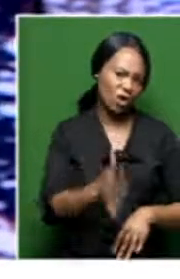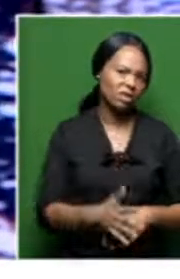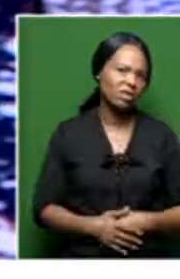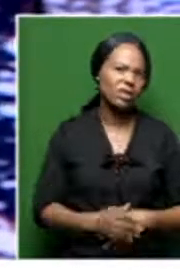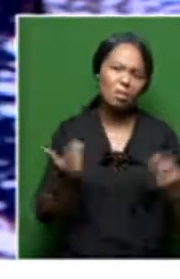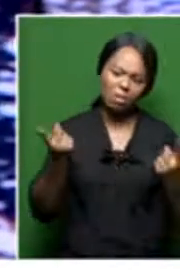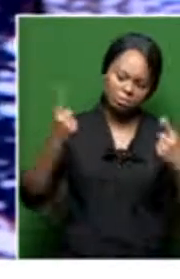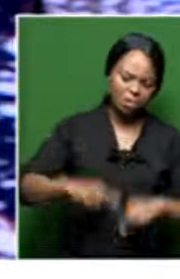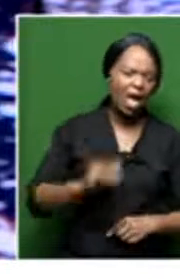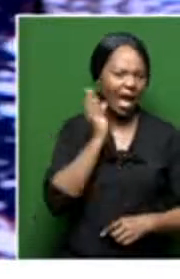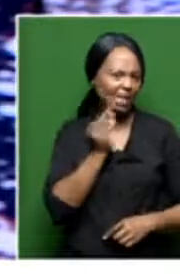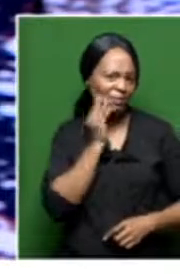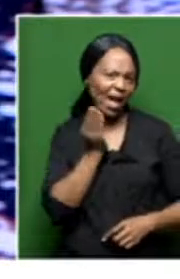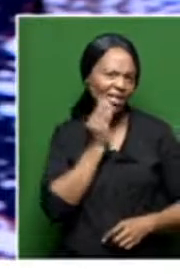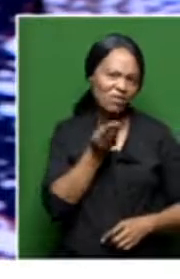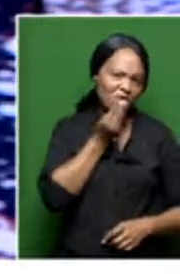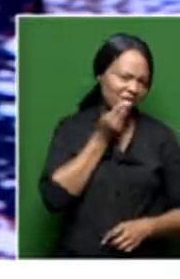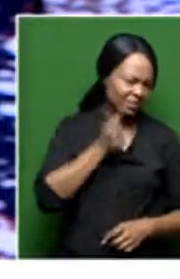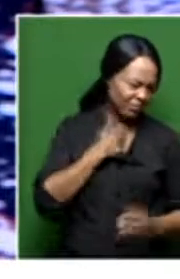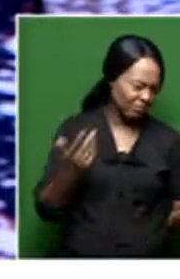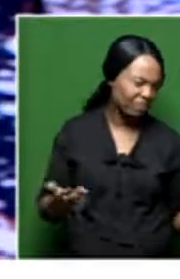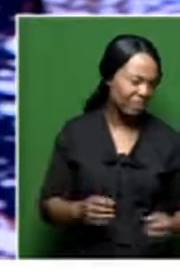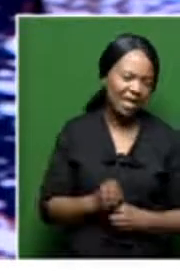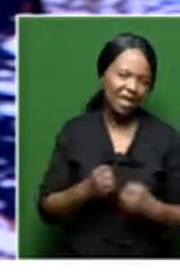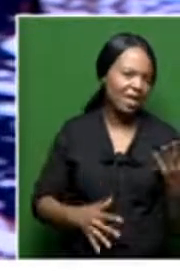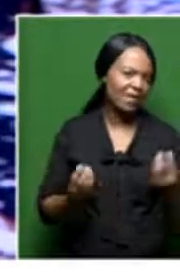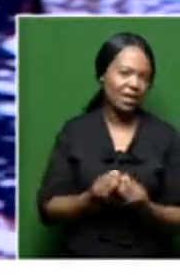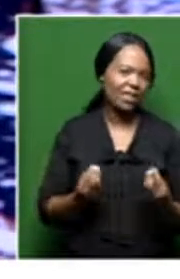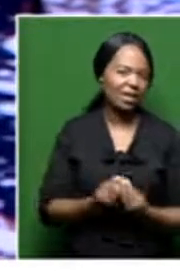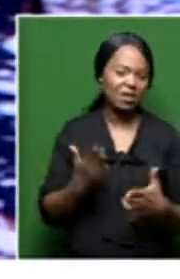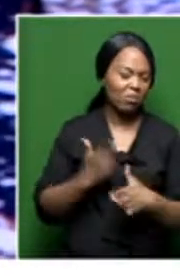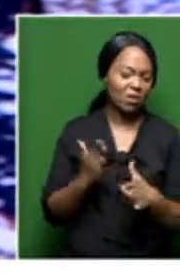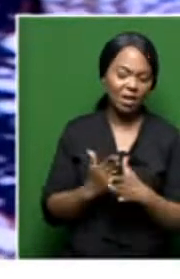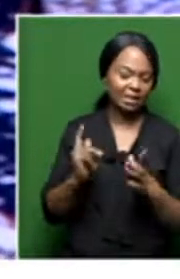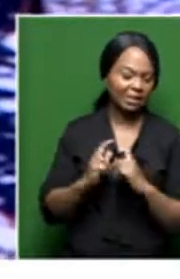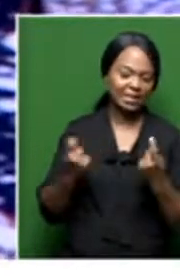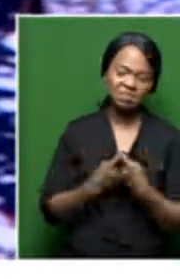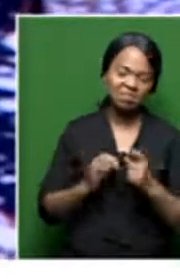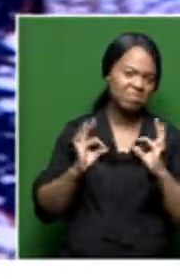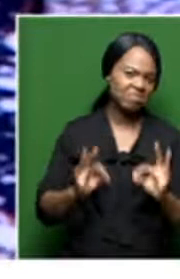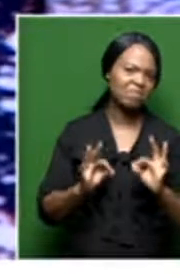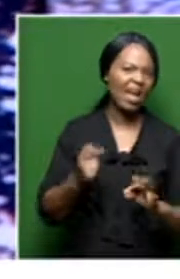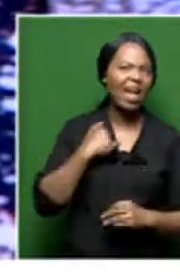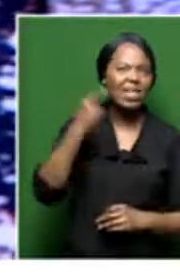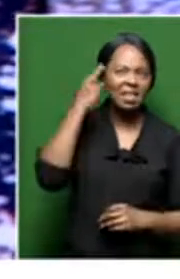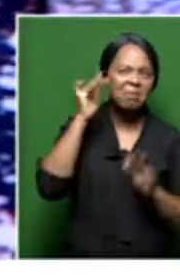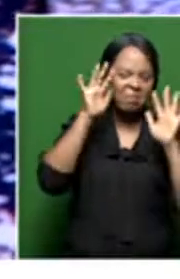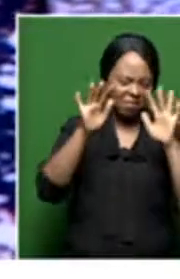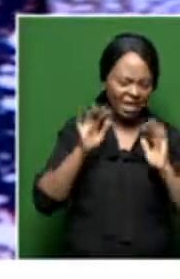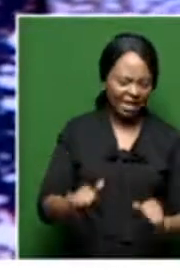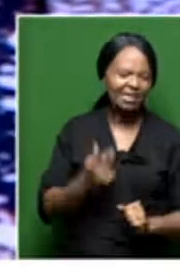to come and experience the food and do all of that stuff. Right. And look, I work with incredible people. I think I'm blessed. You